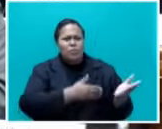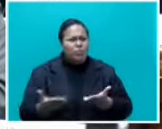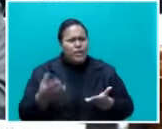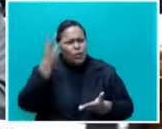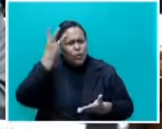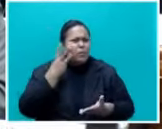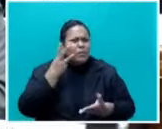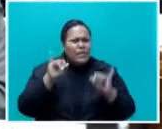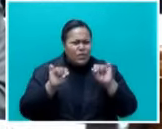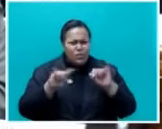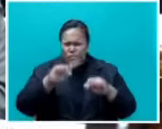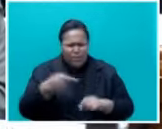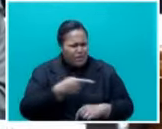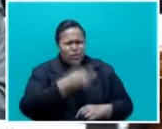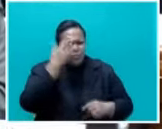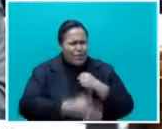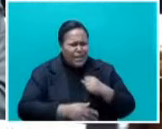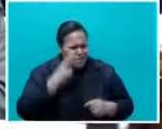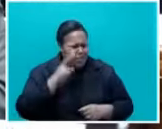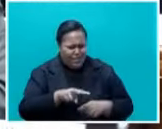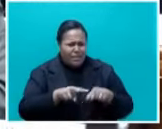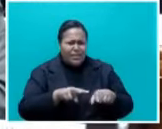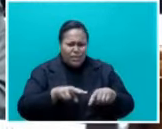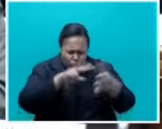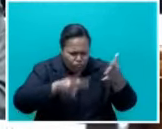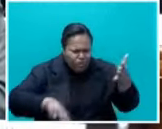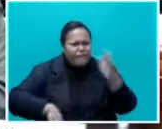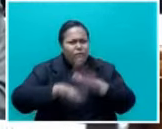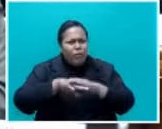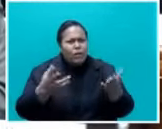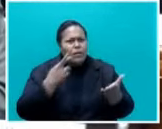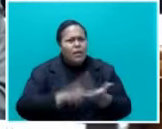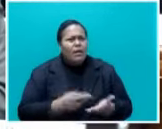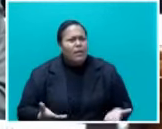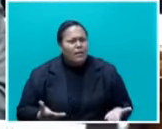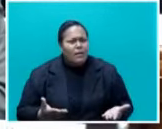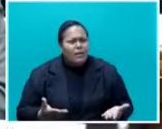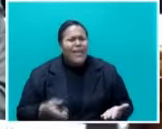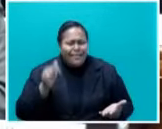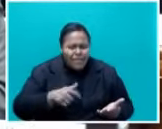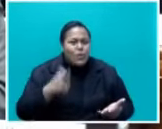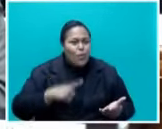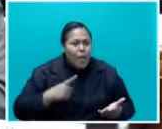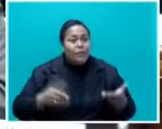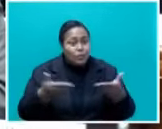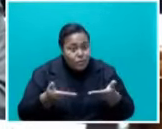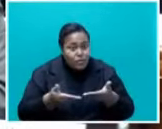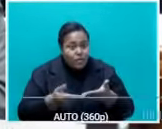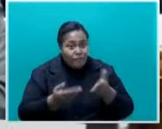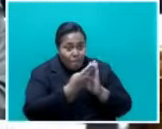forgets to look at the various amendments we've made. She has not read it in full. This is why, Mr. Speaker, sir, in the introduction of